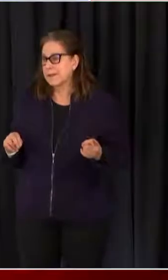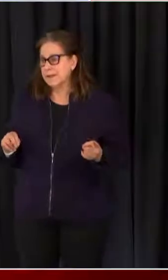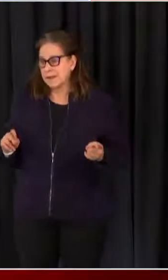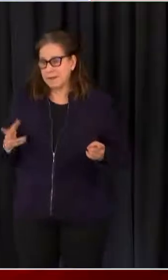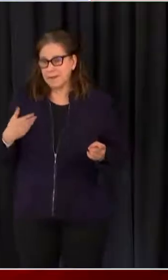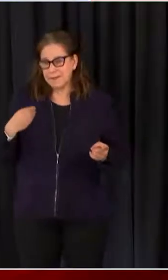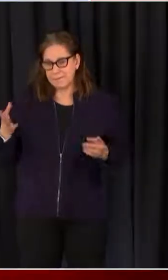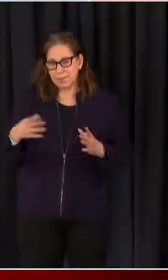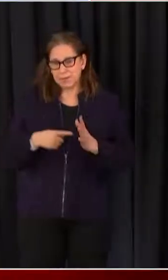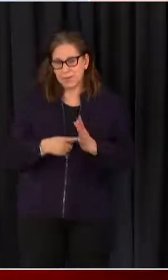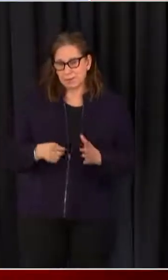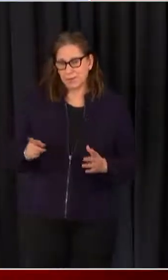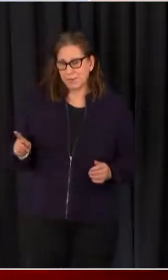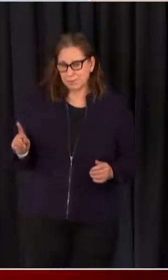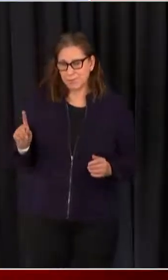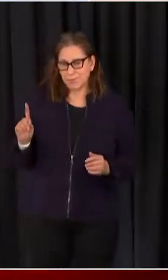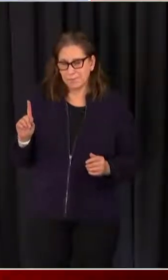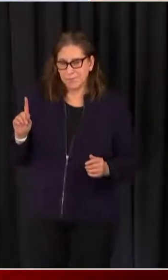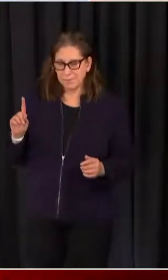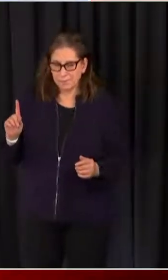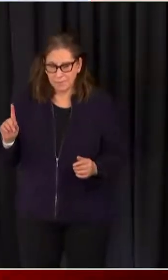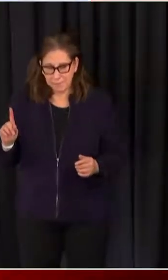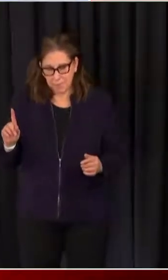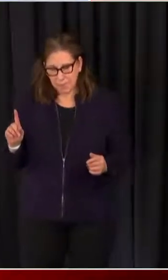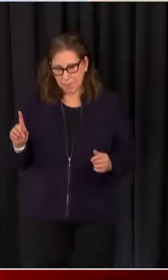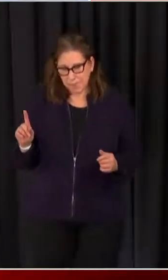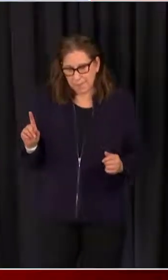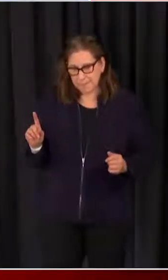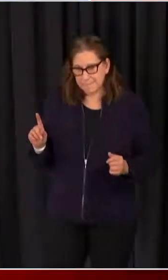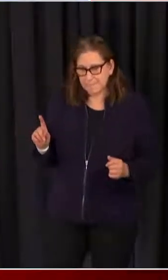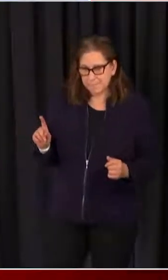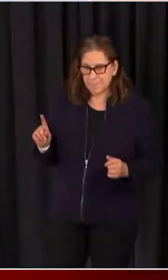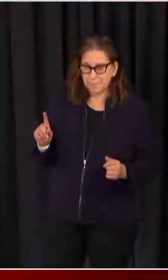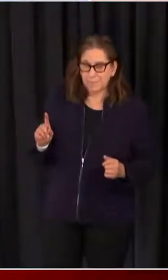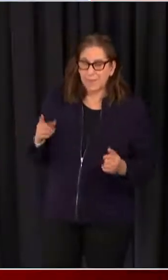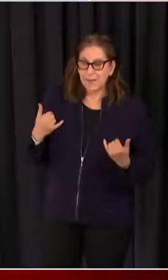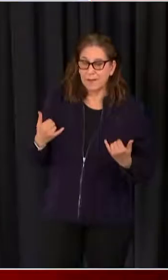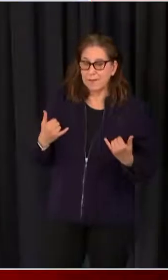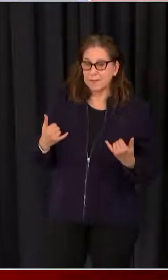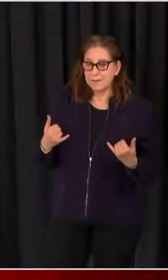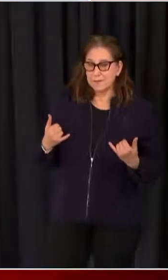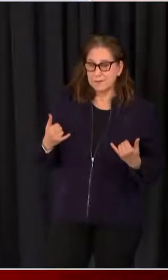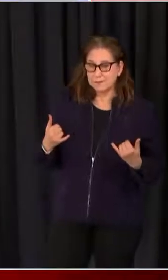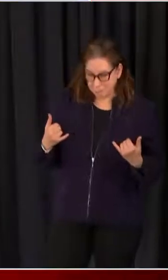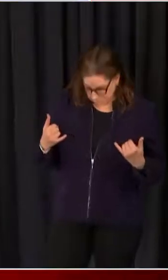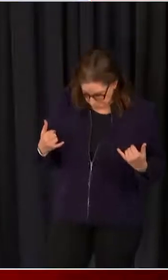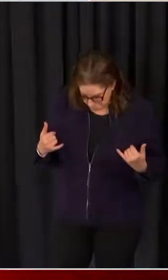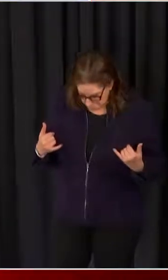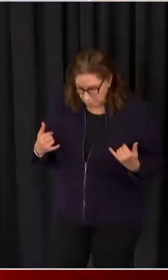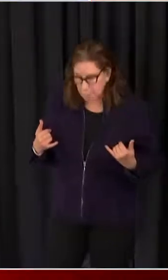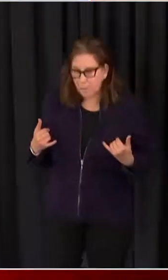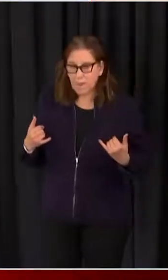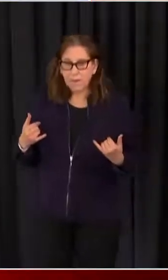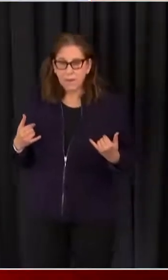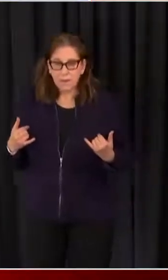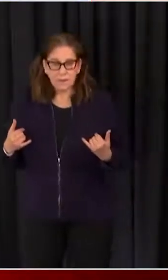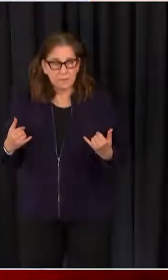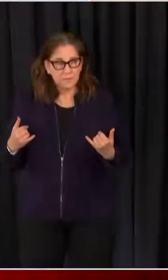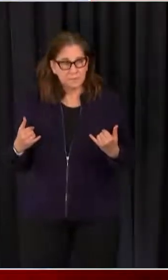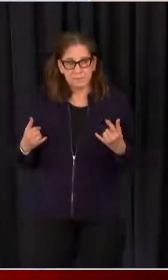So I'm clarifying that this is an example because I know sometimes it's the posture here to say on date such and such, you said exactly this would